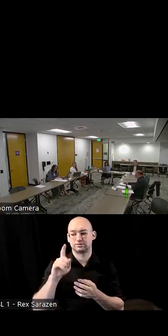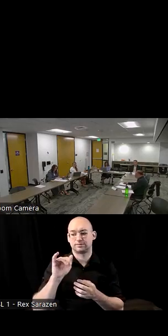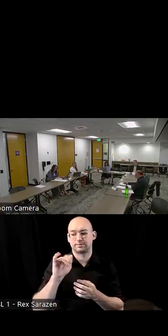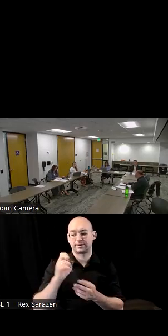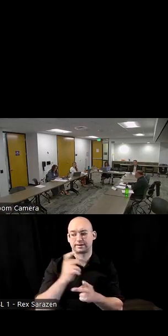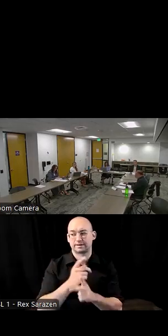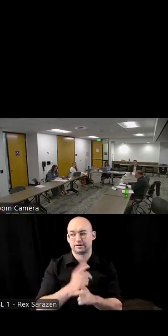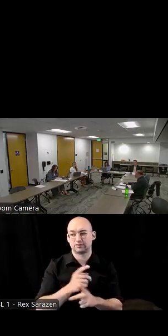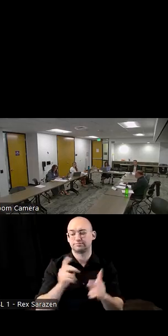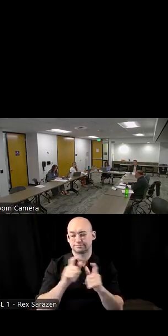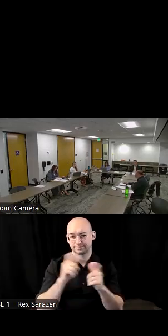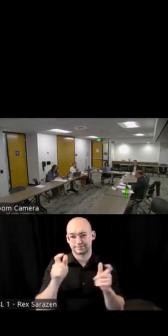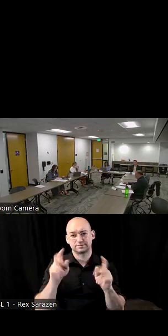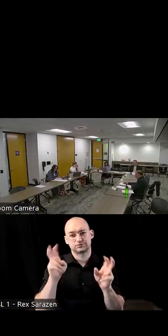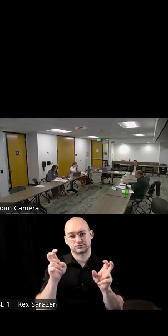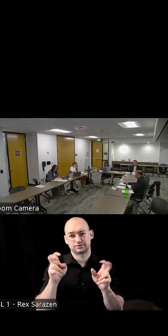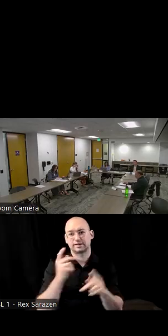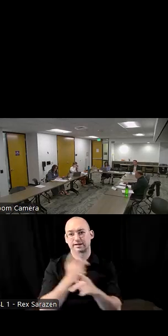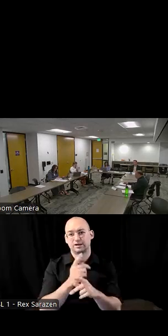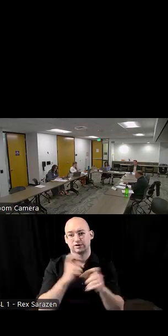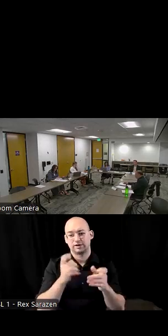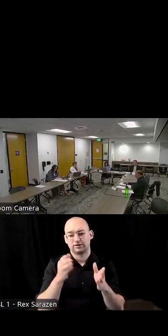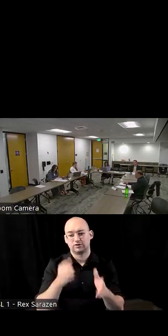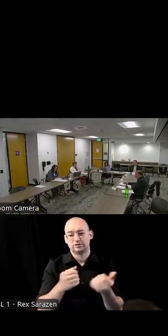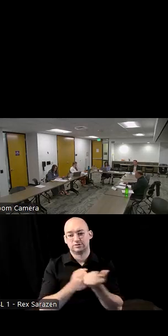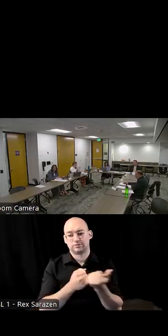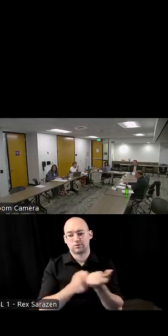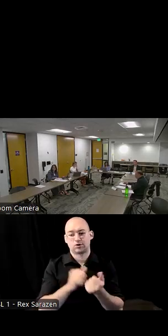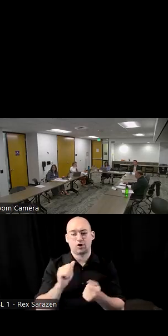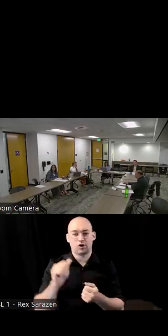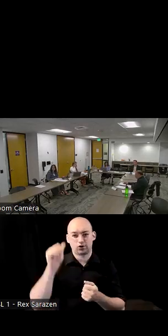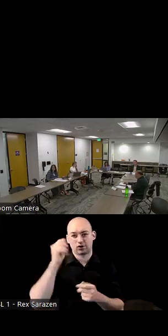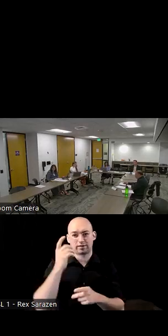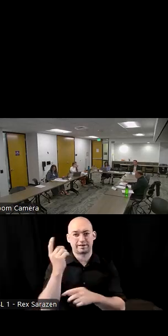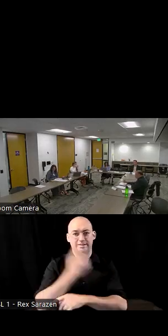issue. Caregiver support, adult day services, and then just planning